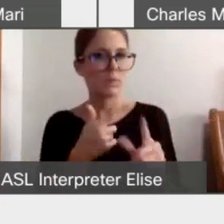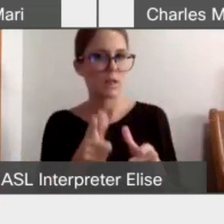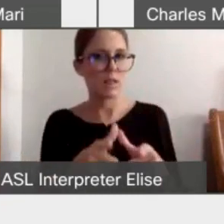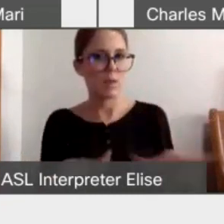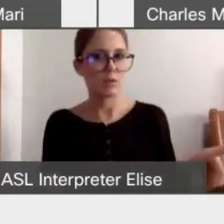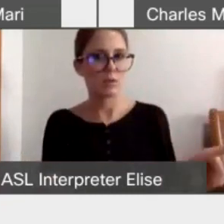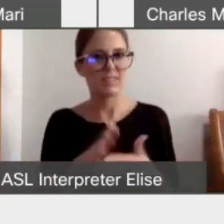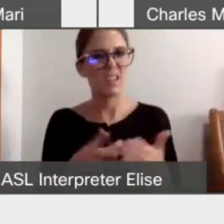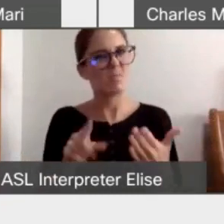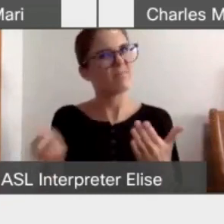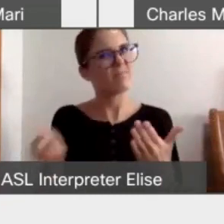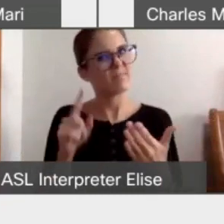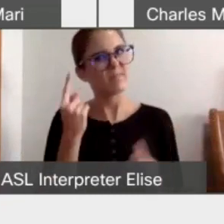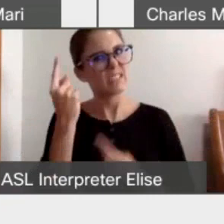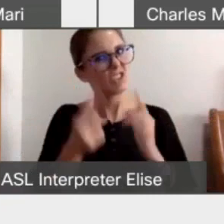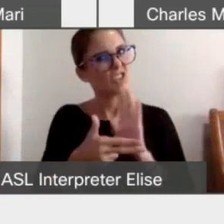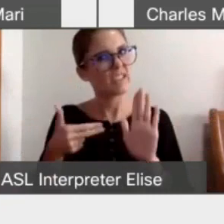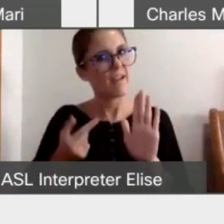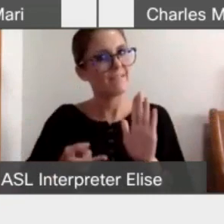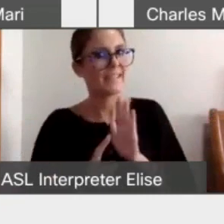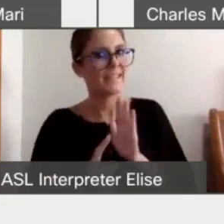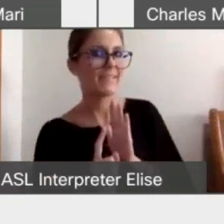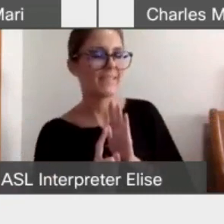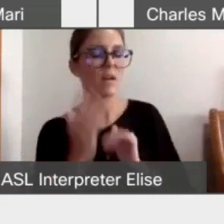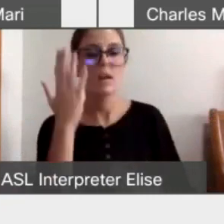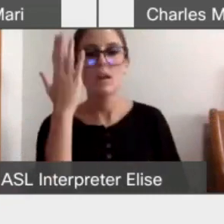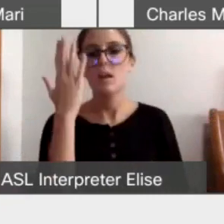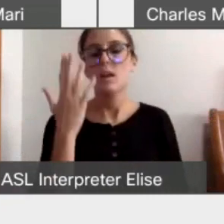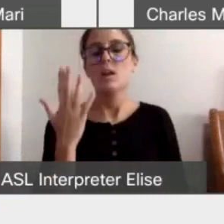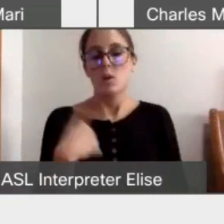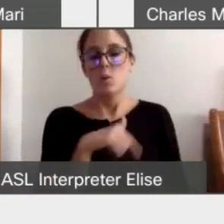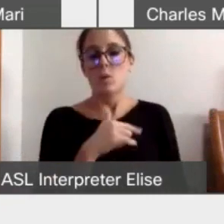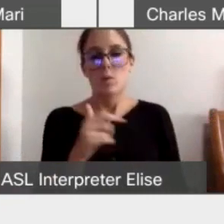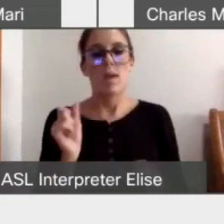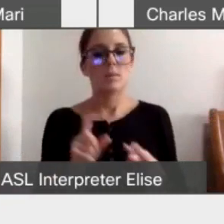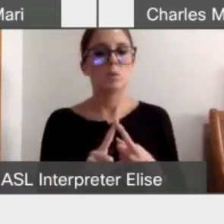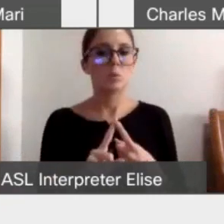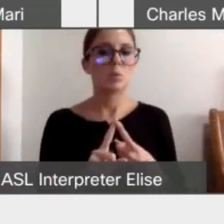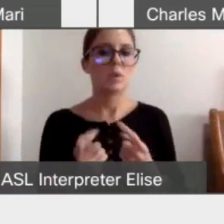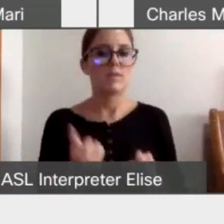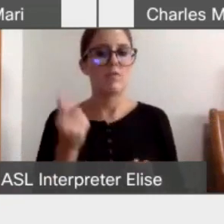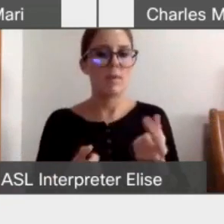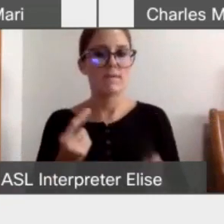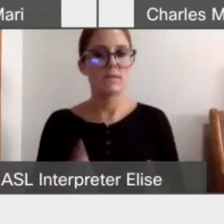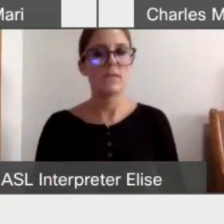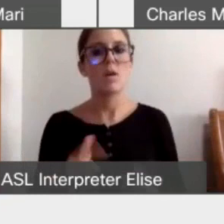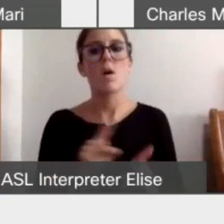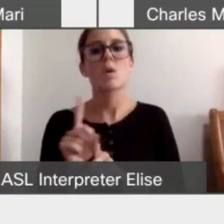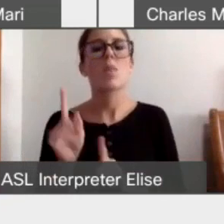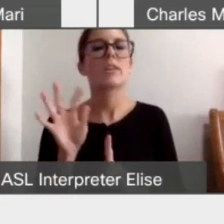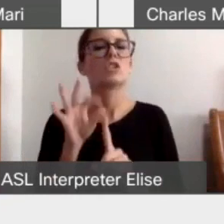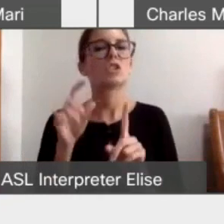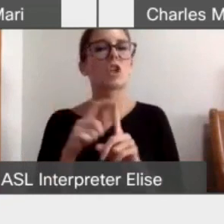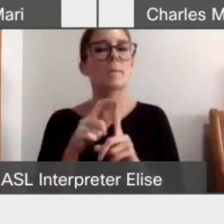considered somewhat offensive, just because we were able to get out of, and we also got rid of like the term special needs,